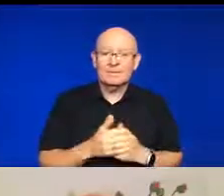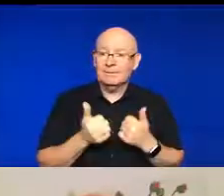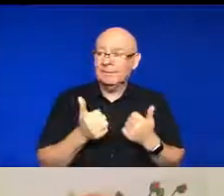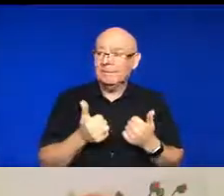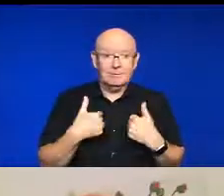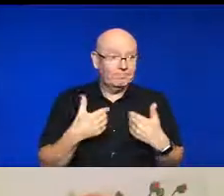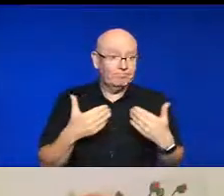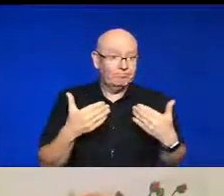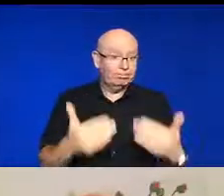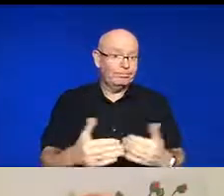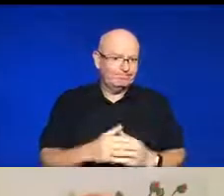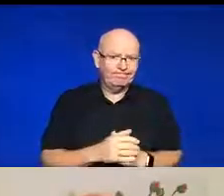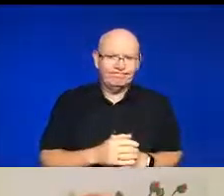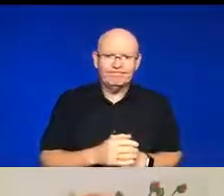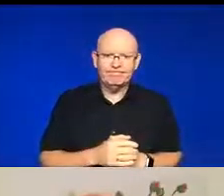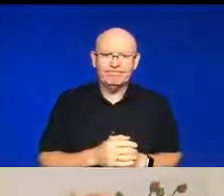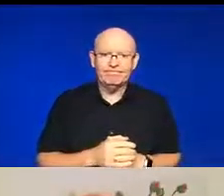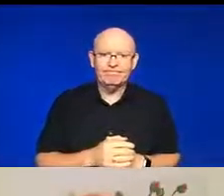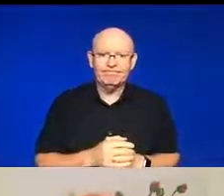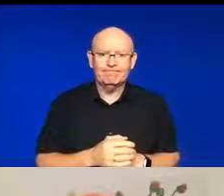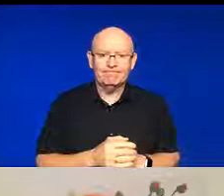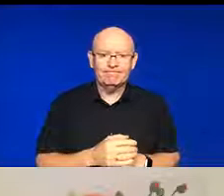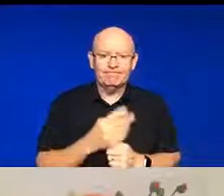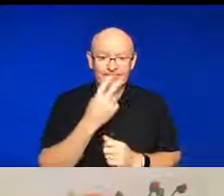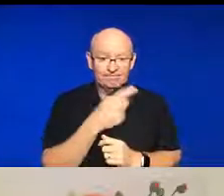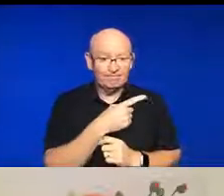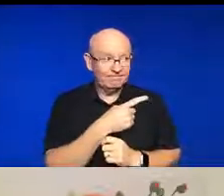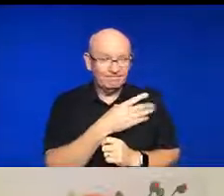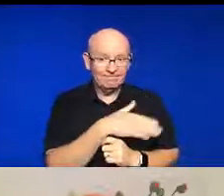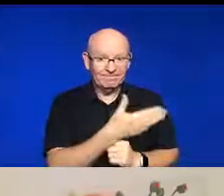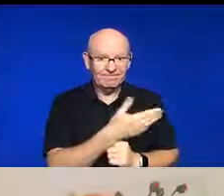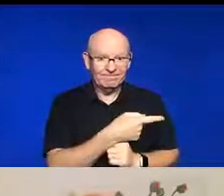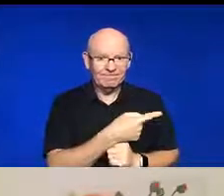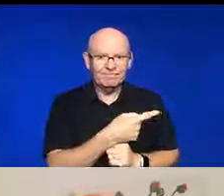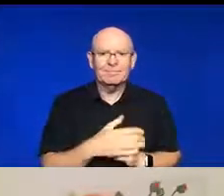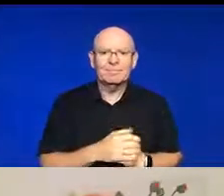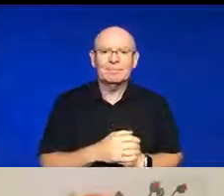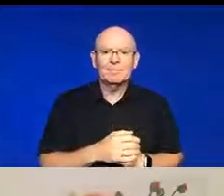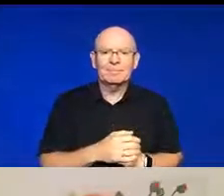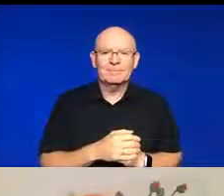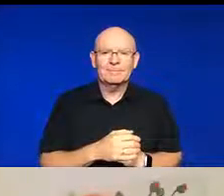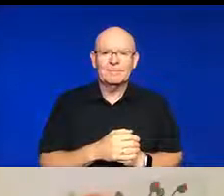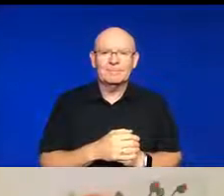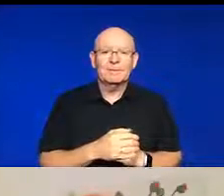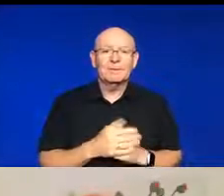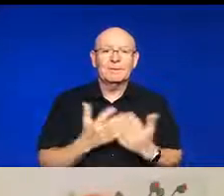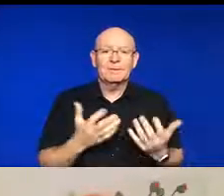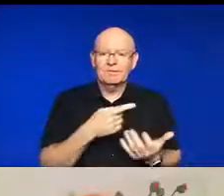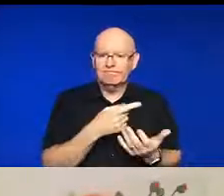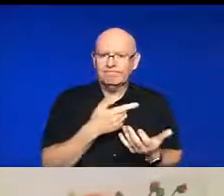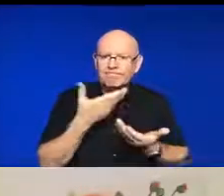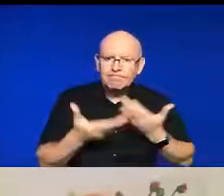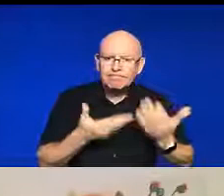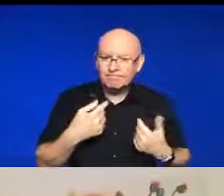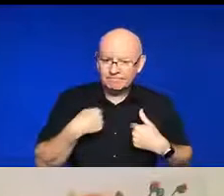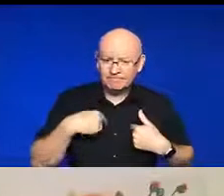is, which is just a very brief introduction on how, thank you, how education systems can